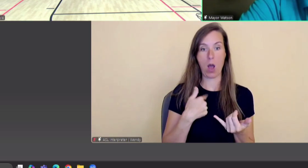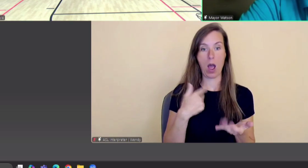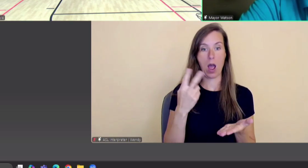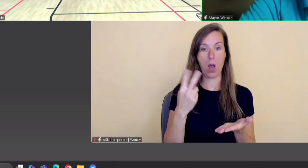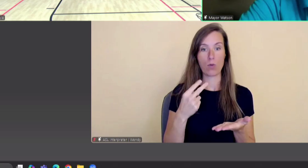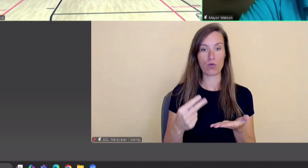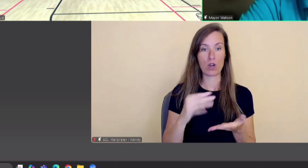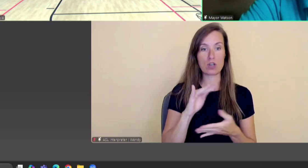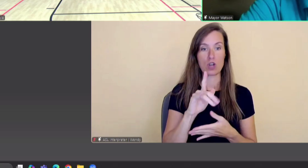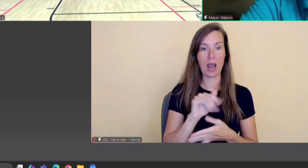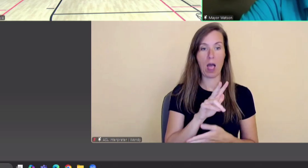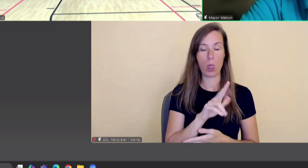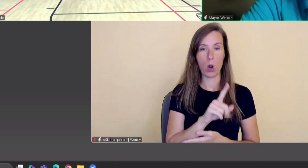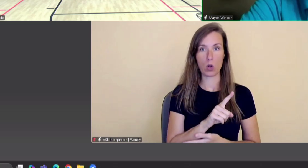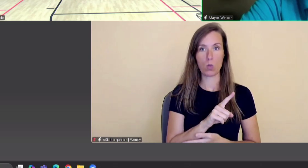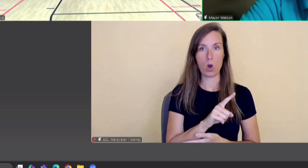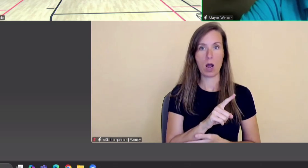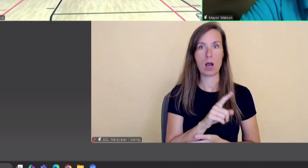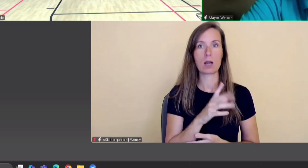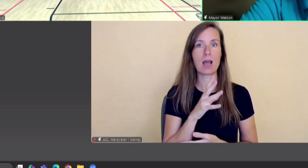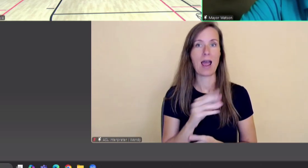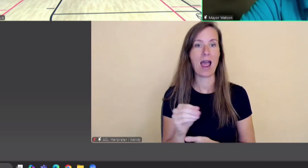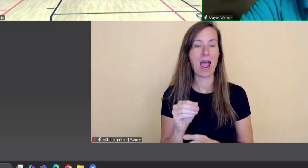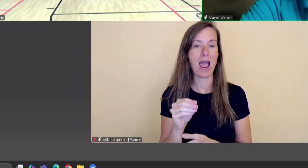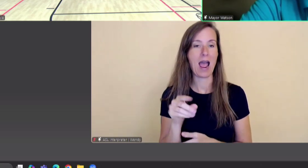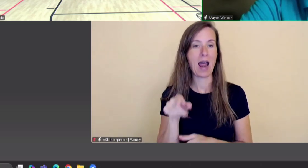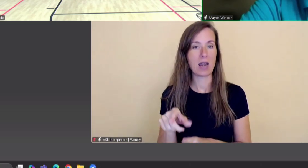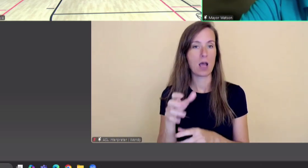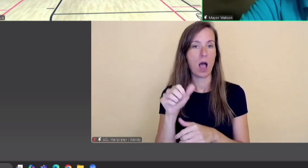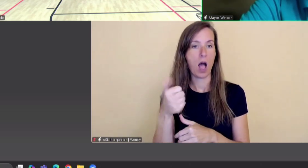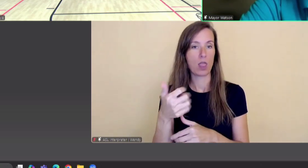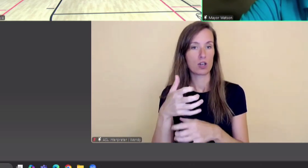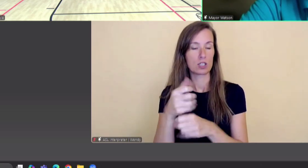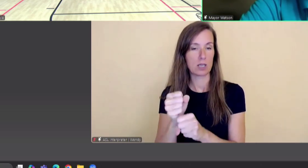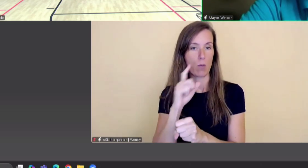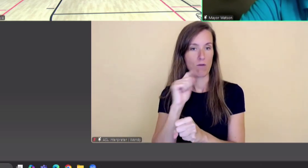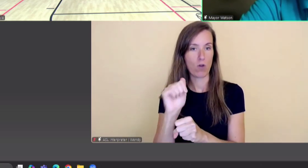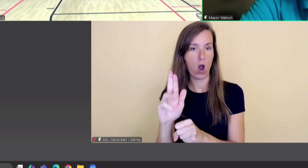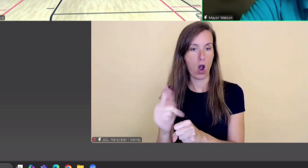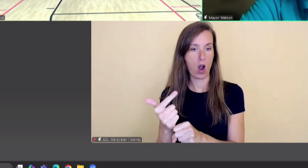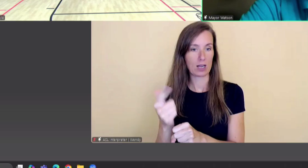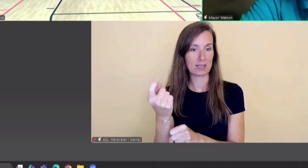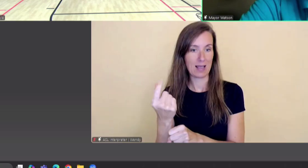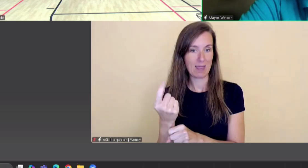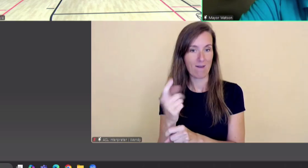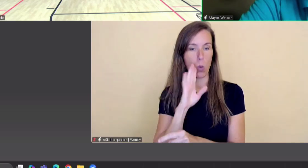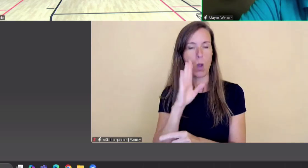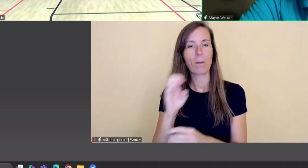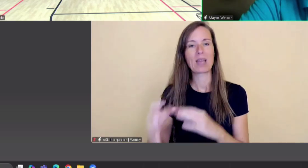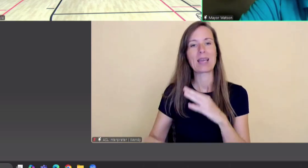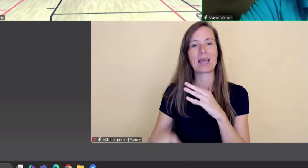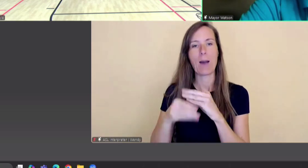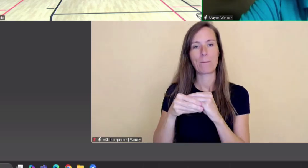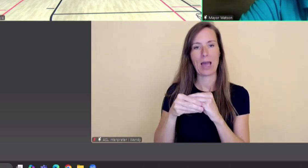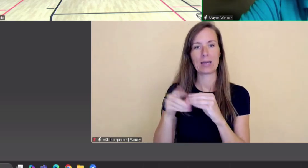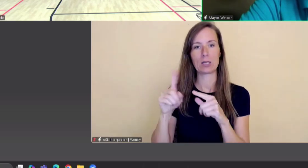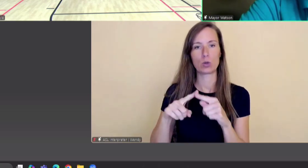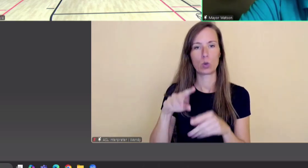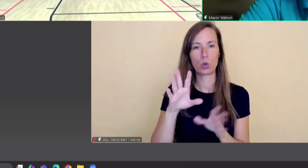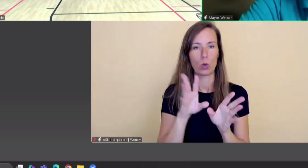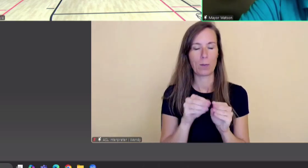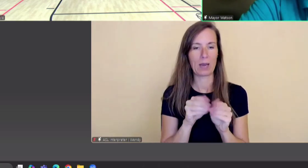the closed session summary for August 11 will be appended to the meeting minutes of the